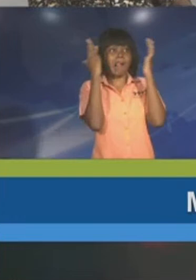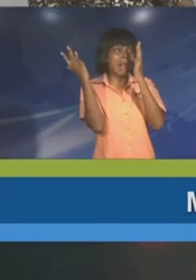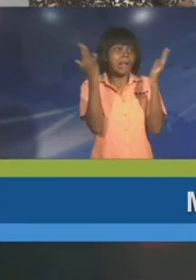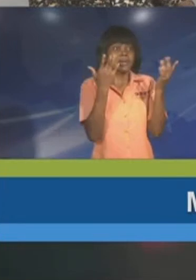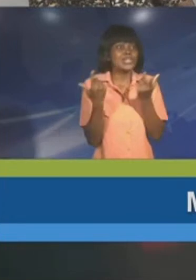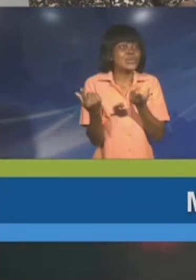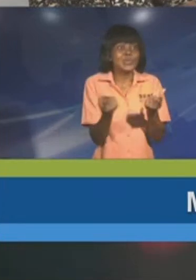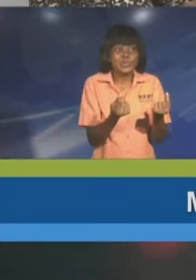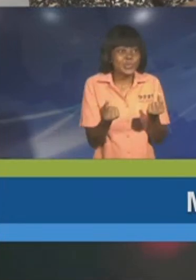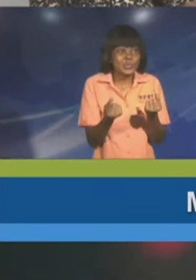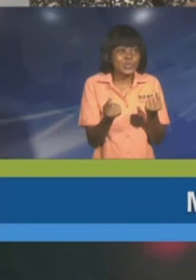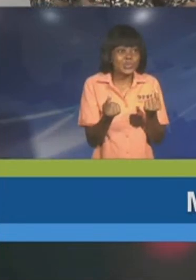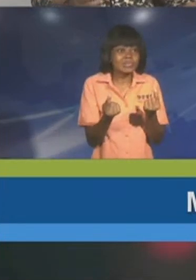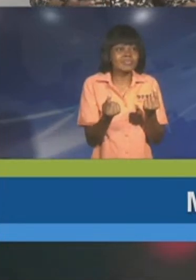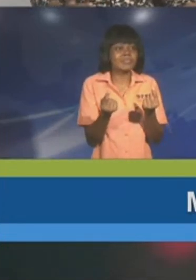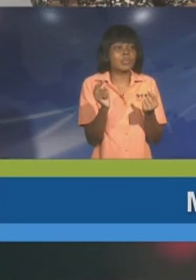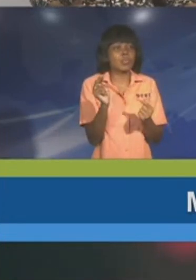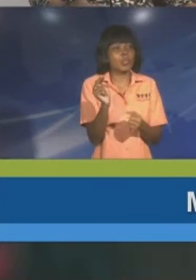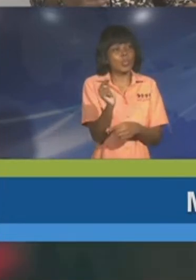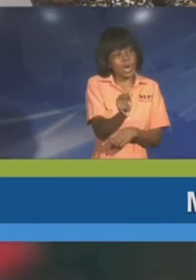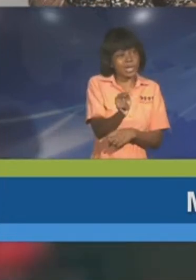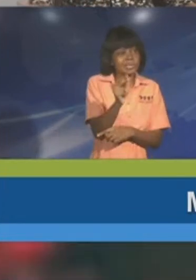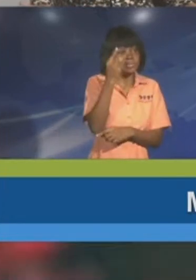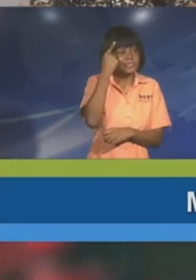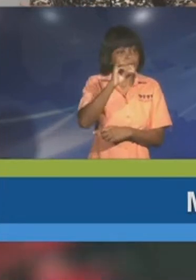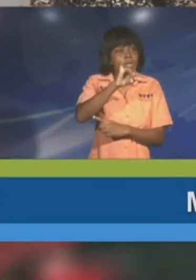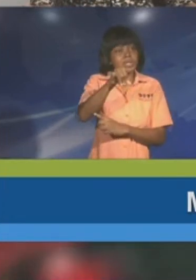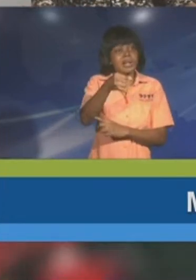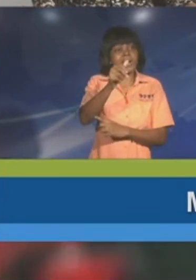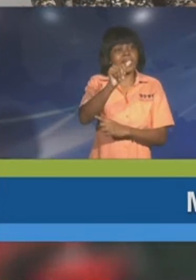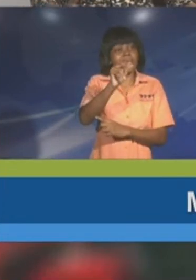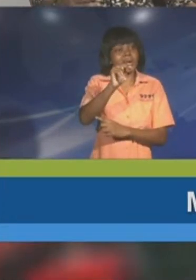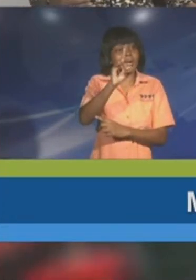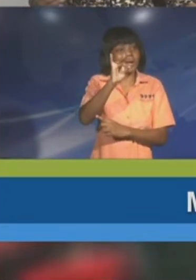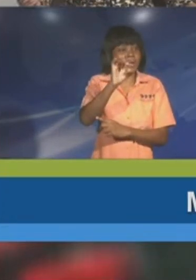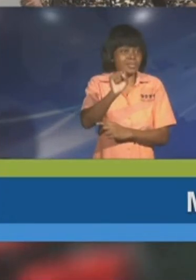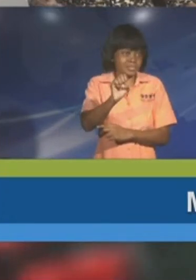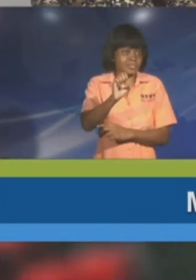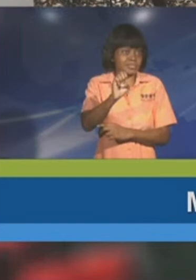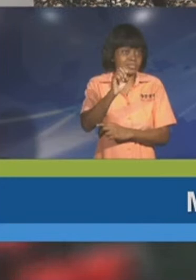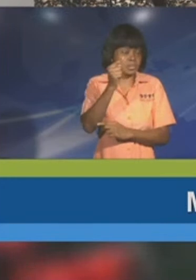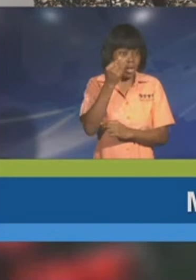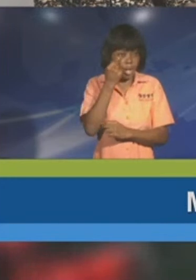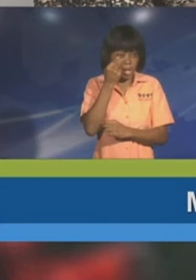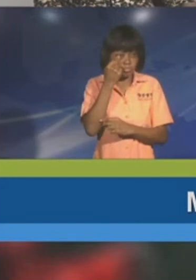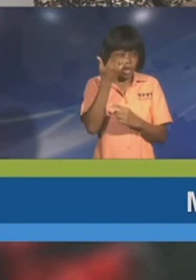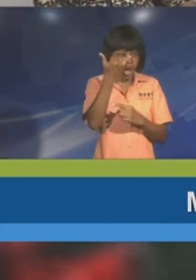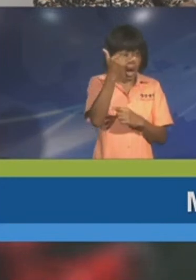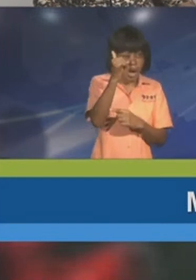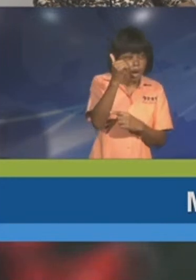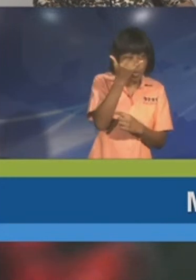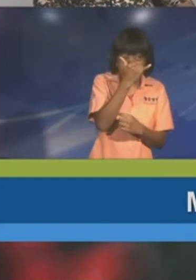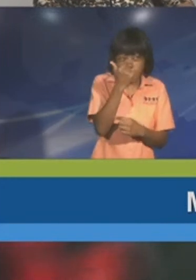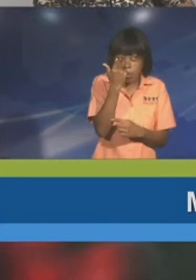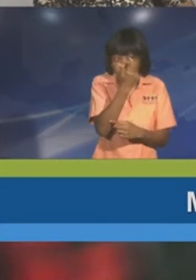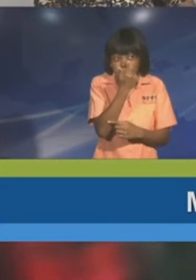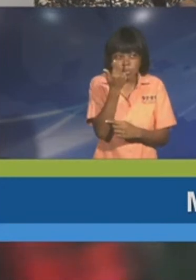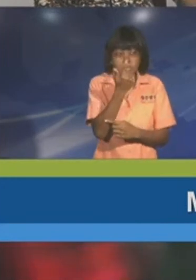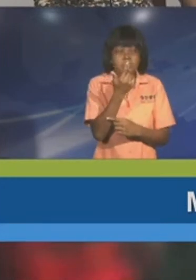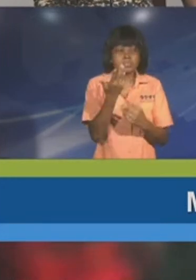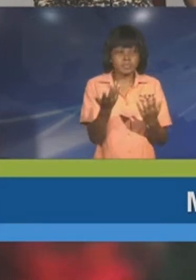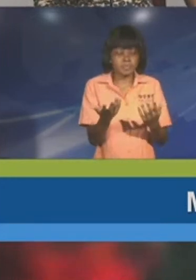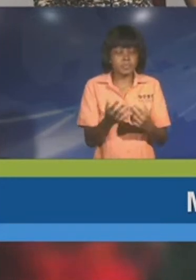your child. So we're not sure yet, but as soon as more information comes out, I will give you as much as possible. Next slide,